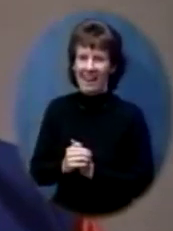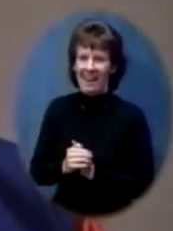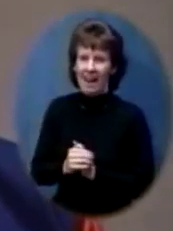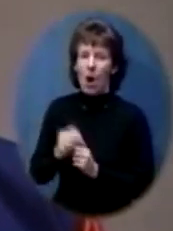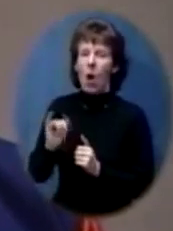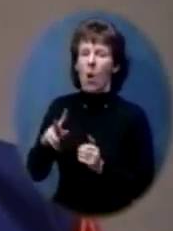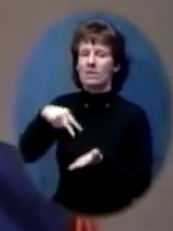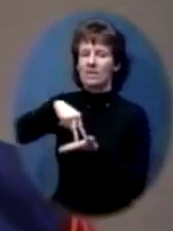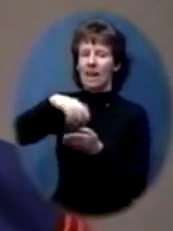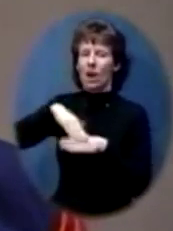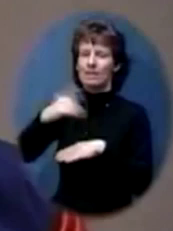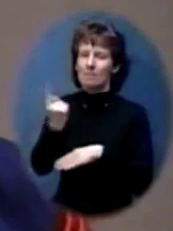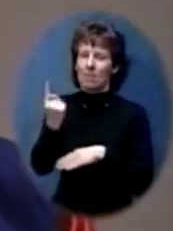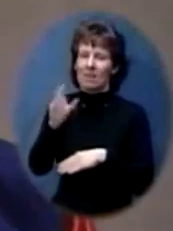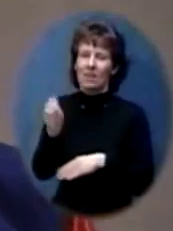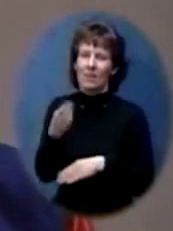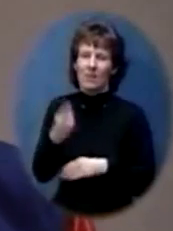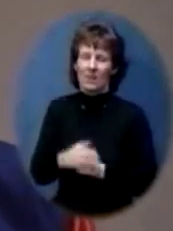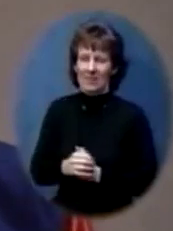Oh, you're standing on something.